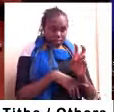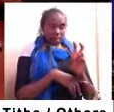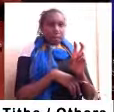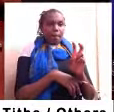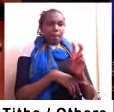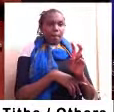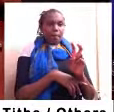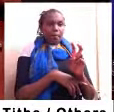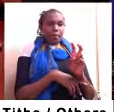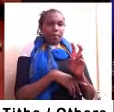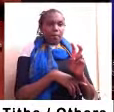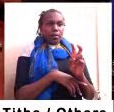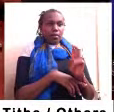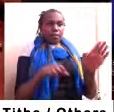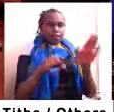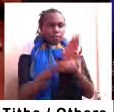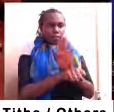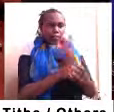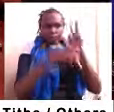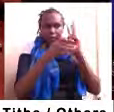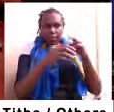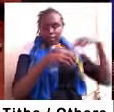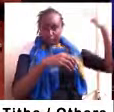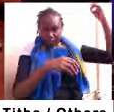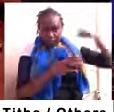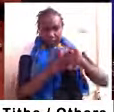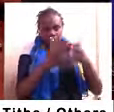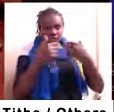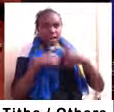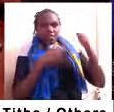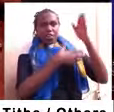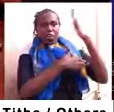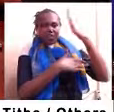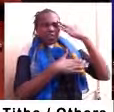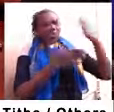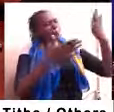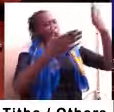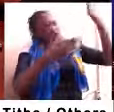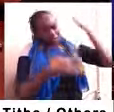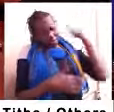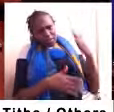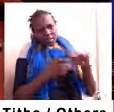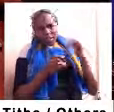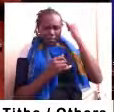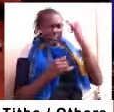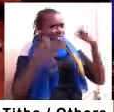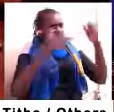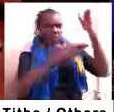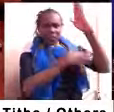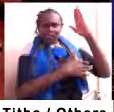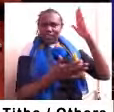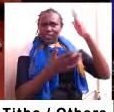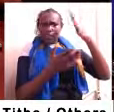the fulfillments of the revelations that are there, God knew it before. Imagine how amazing God is. God knew it